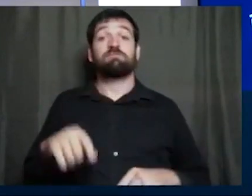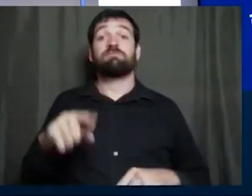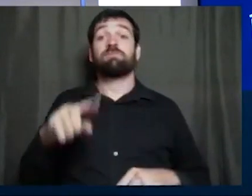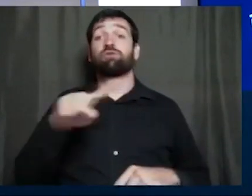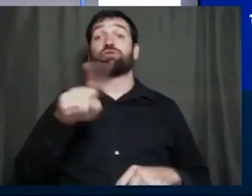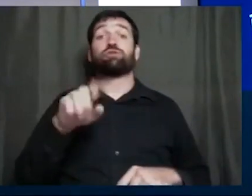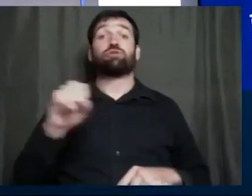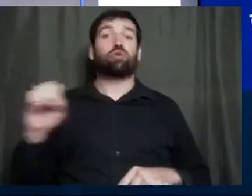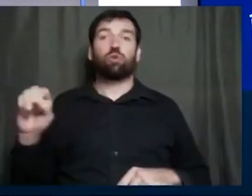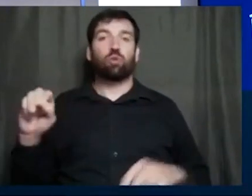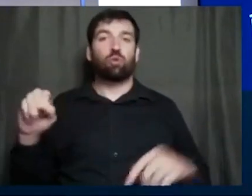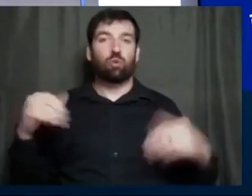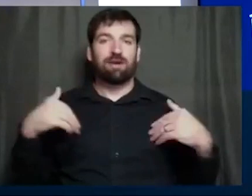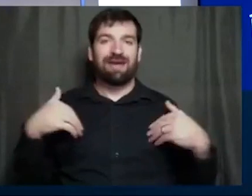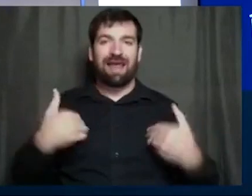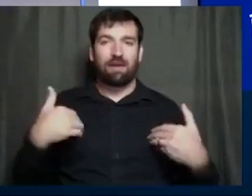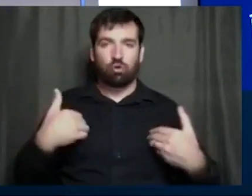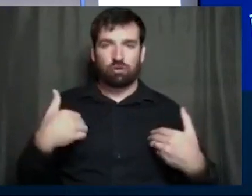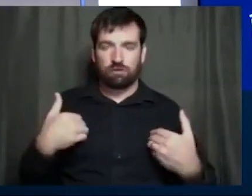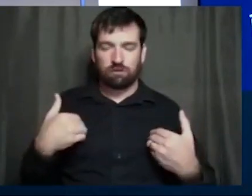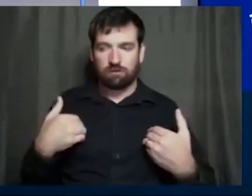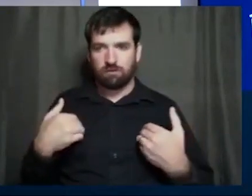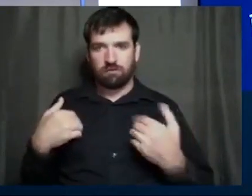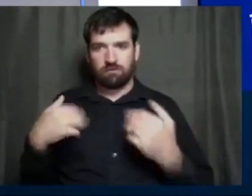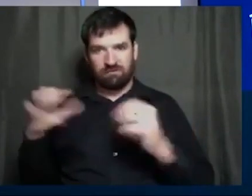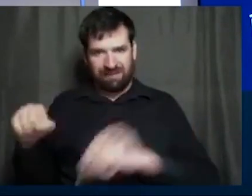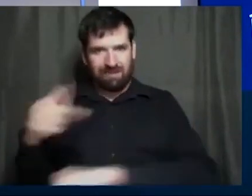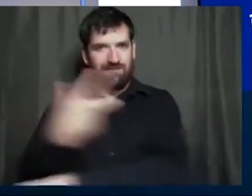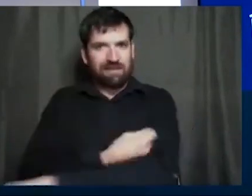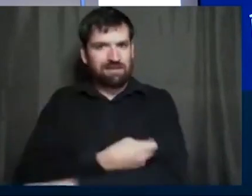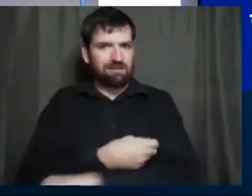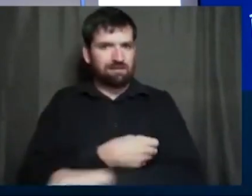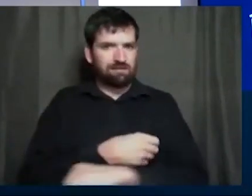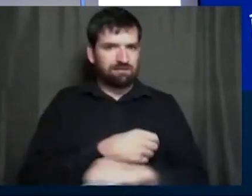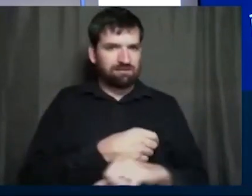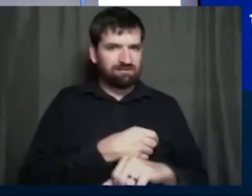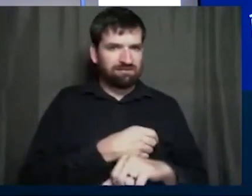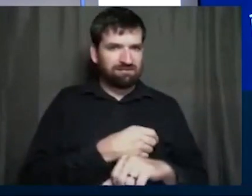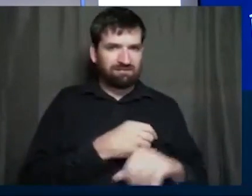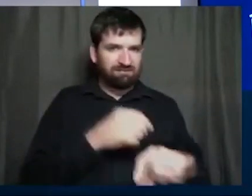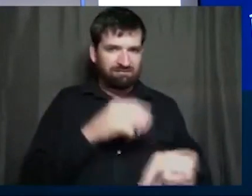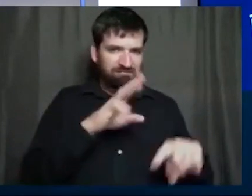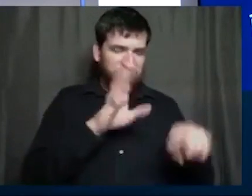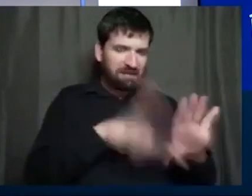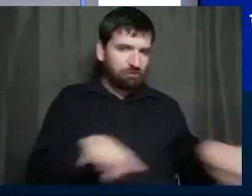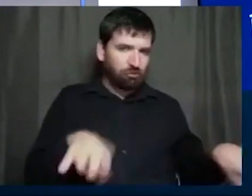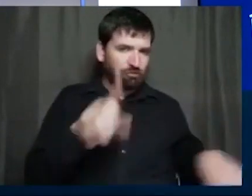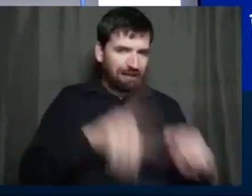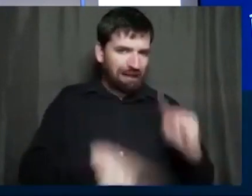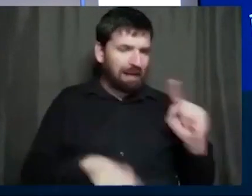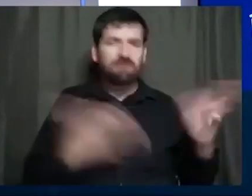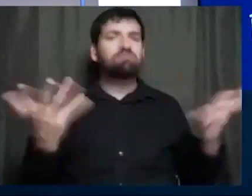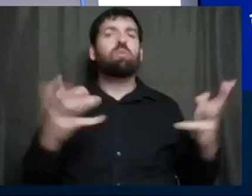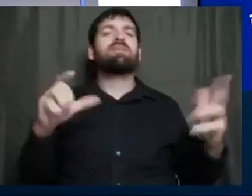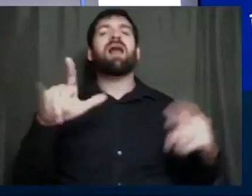Why? Kids now can't. So are these animals in large crowds? Are they going to school, restaurants? What's their lifestyle that they're getting